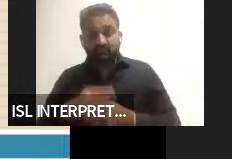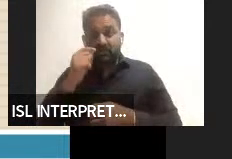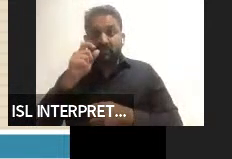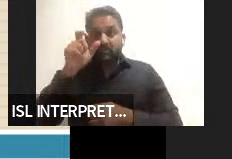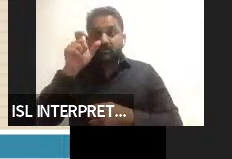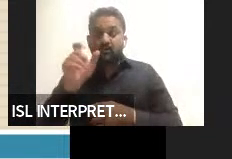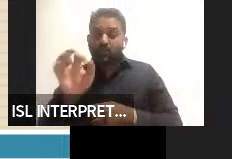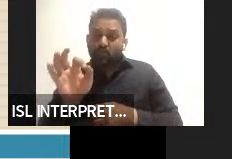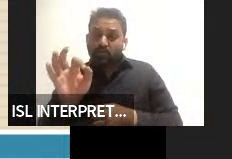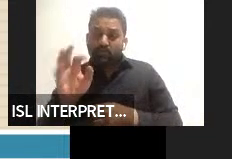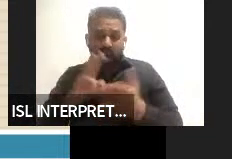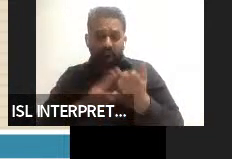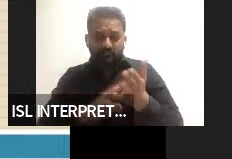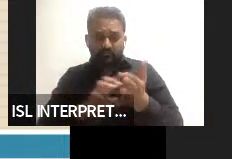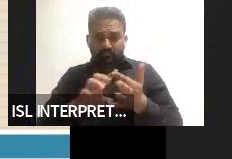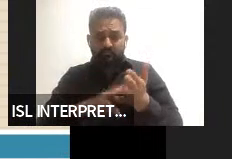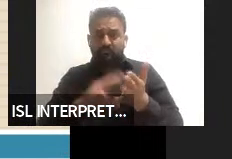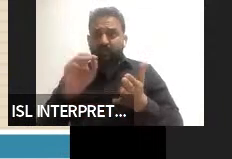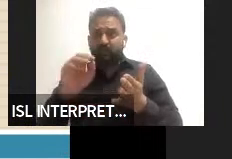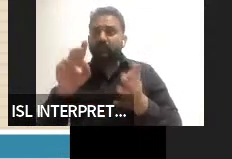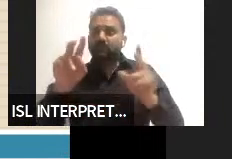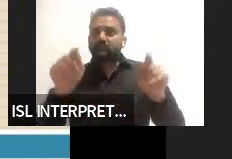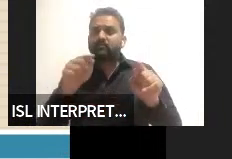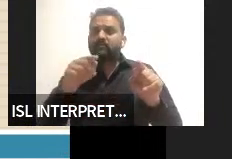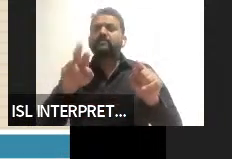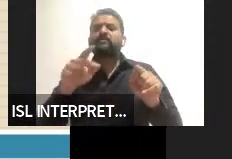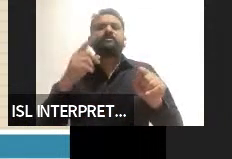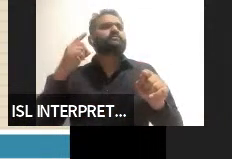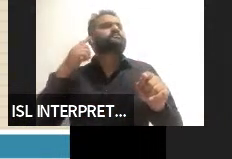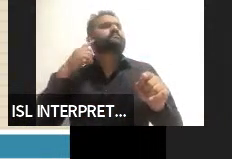memorandum must have a sound